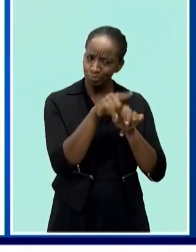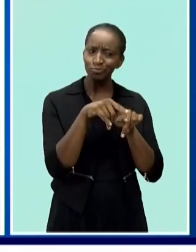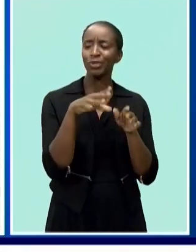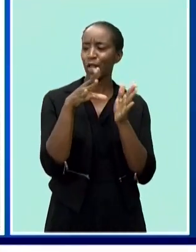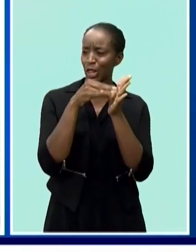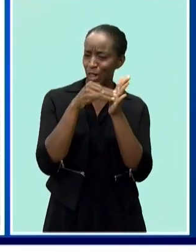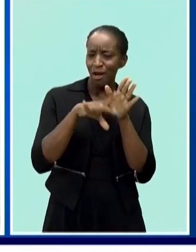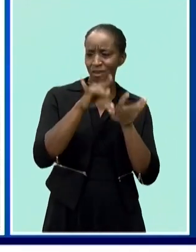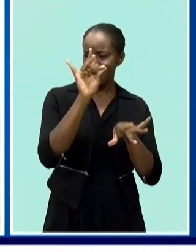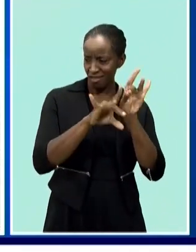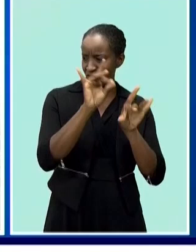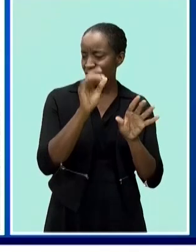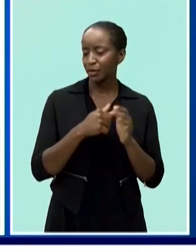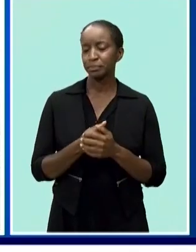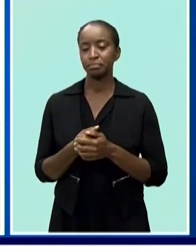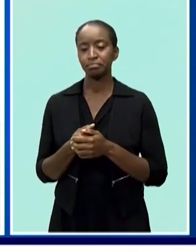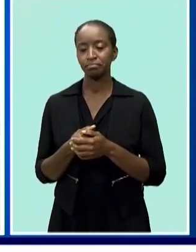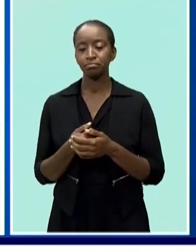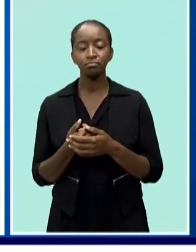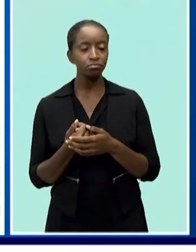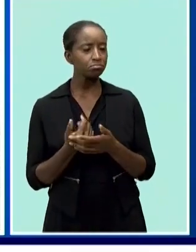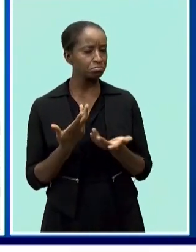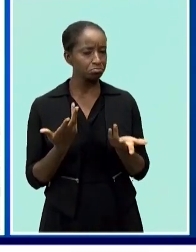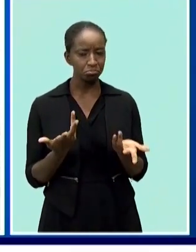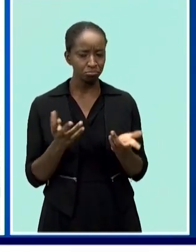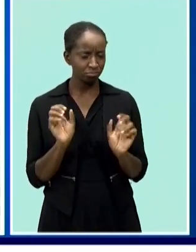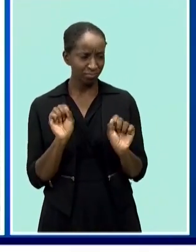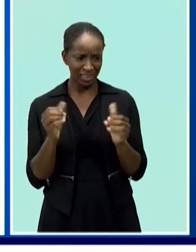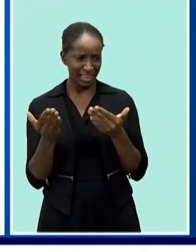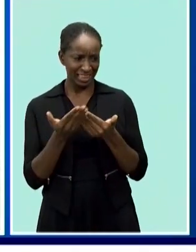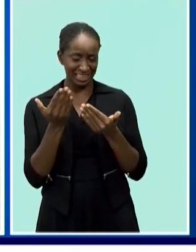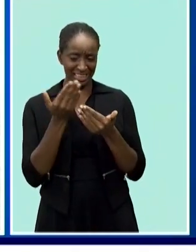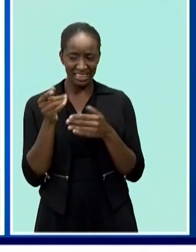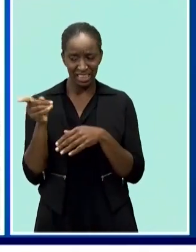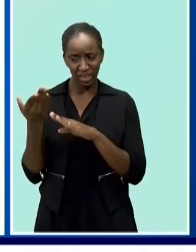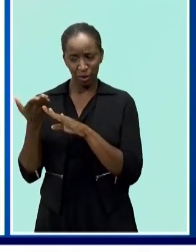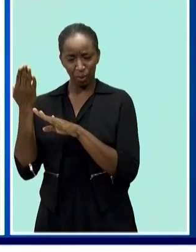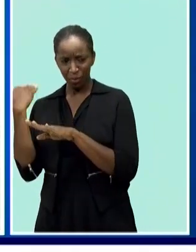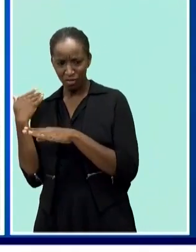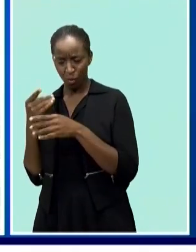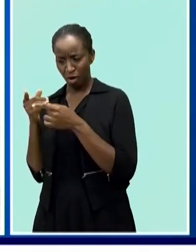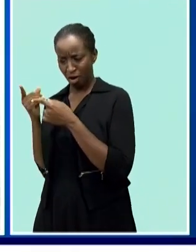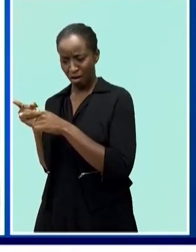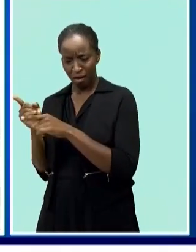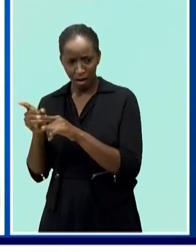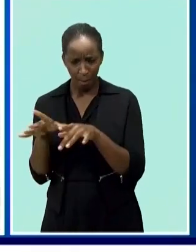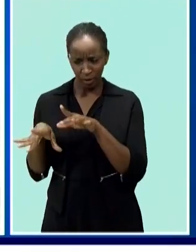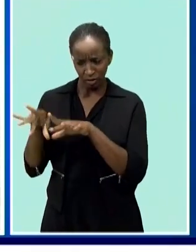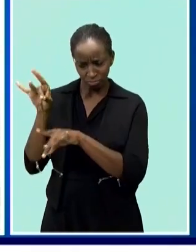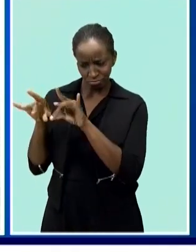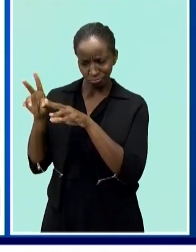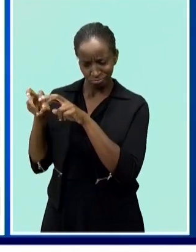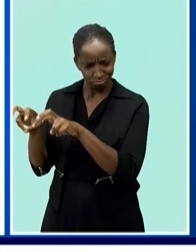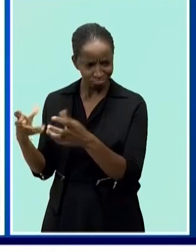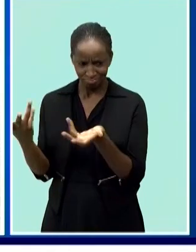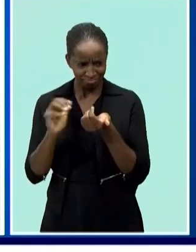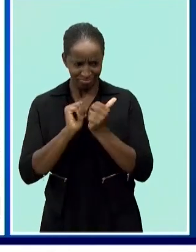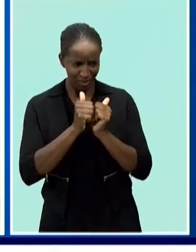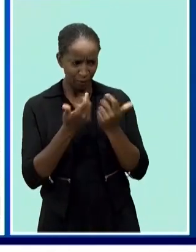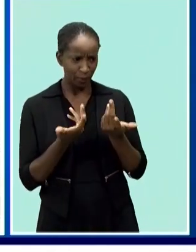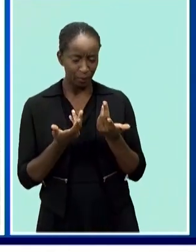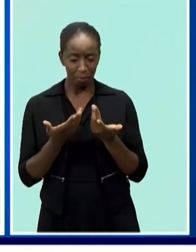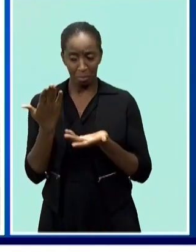mechanism to make it easier for people to do these background checks? And sometimes they may not want people to feel like they're snooping in their lives. Well,